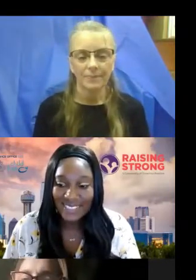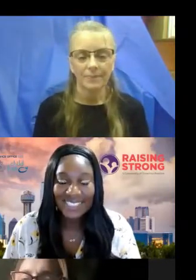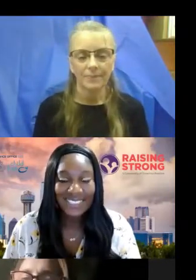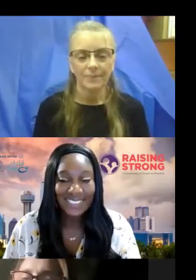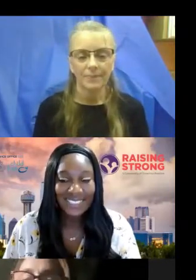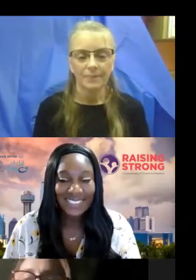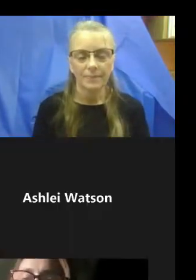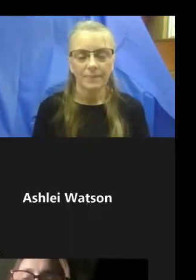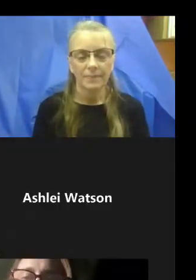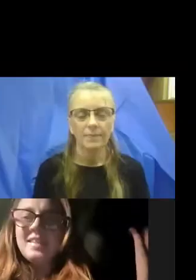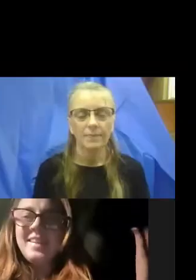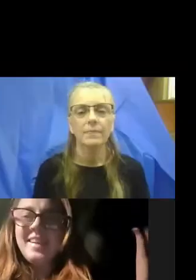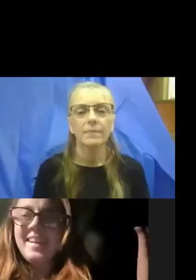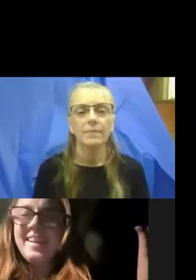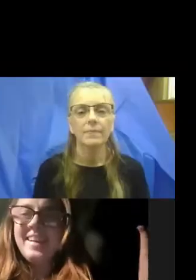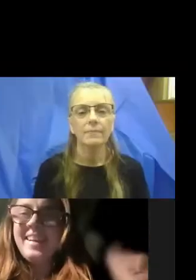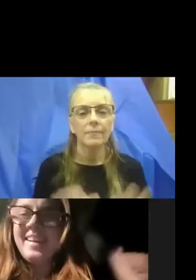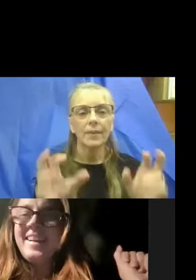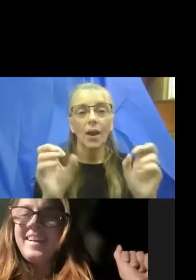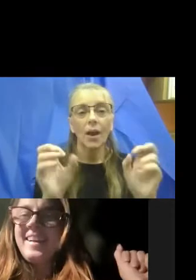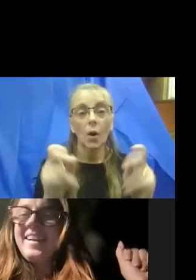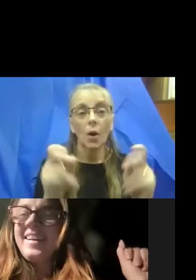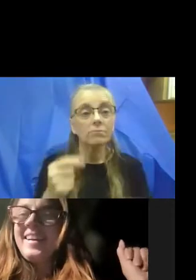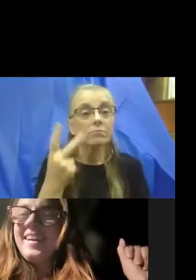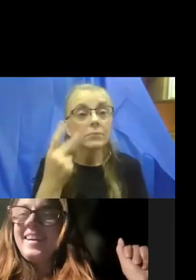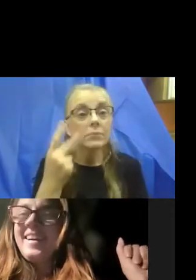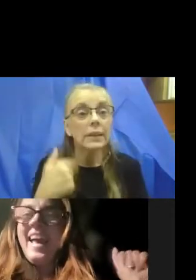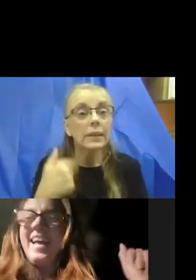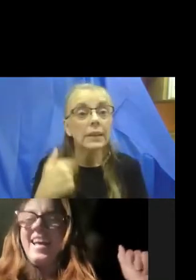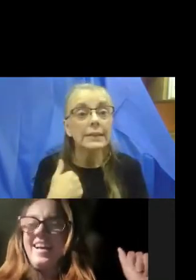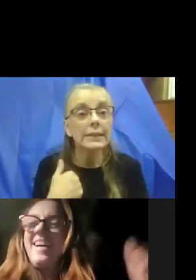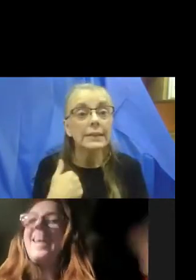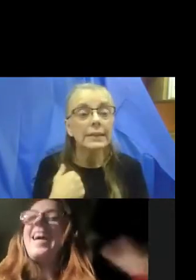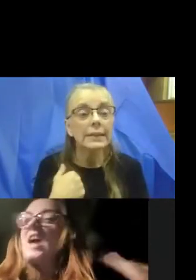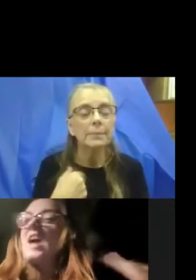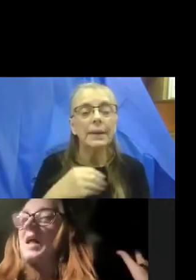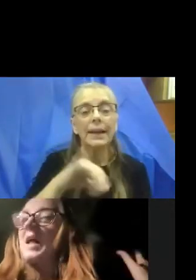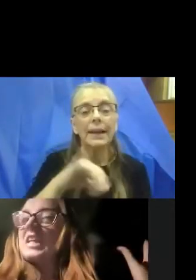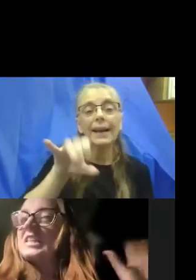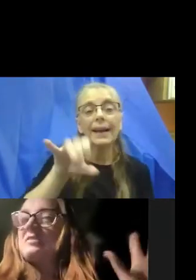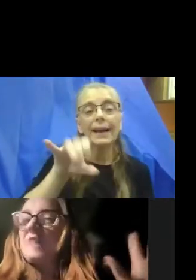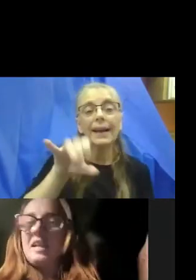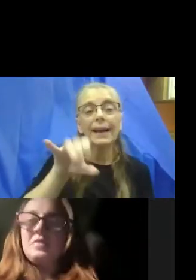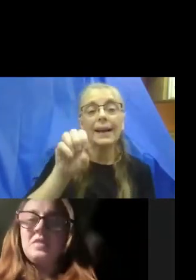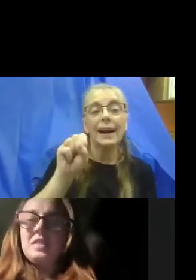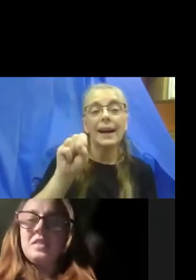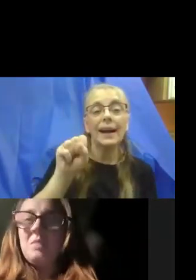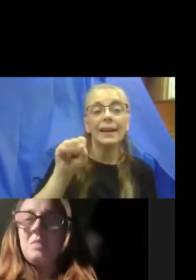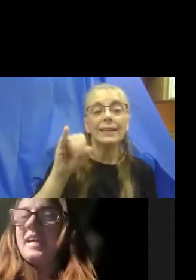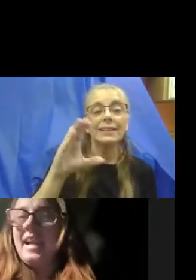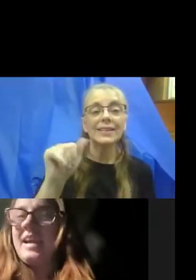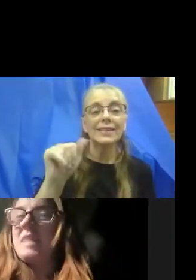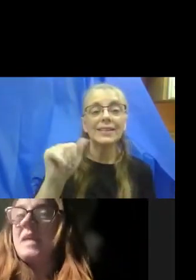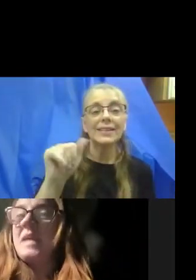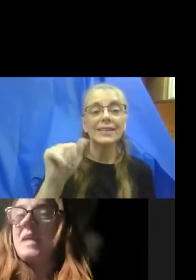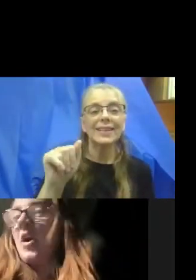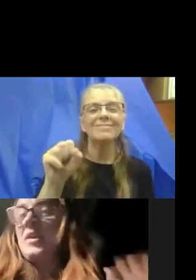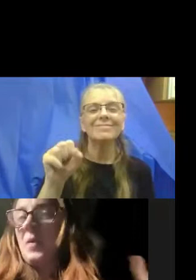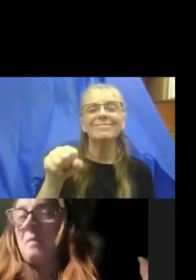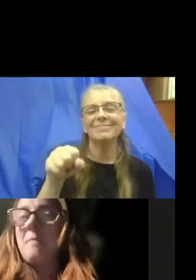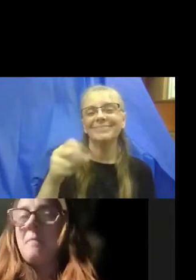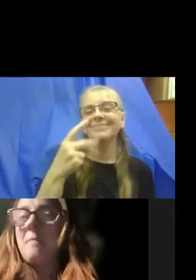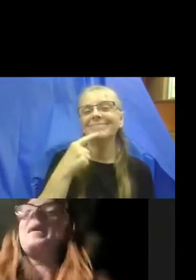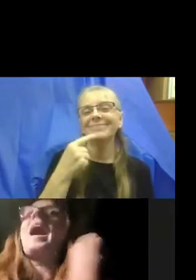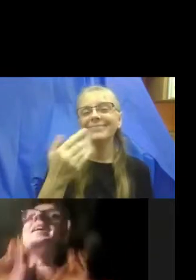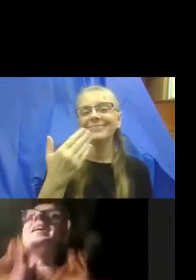Okay, can everybody see me? Yes, thank you. Okay, I apologize in advance for the terrible lighting. I'm in my car, you